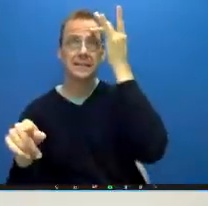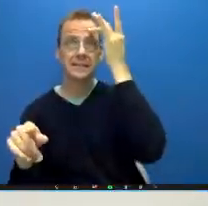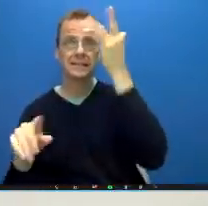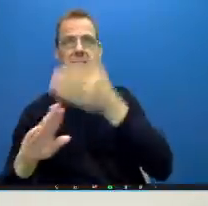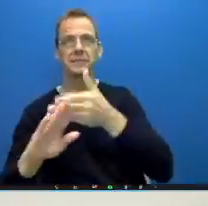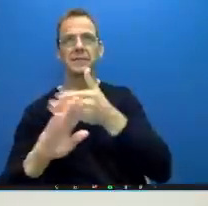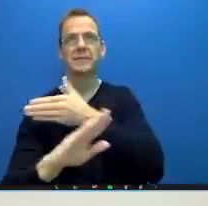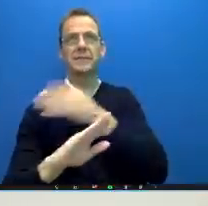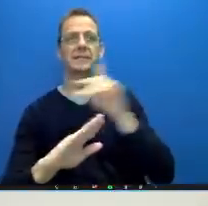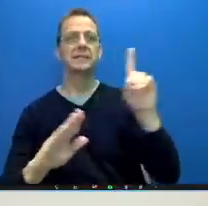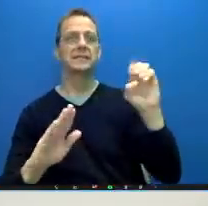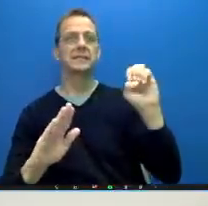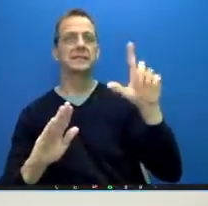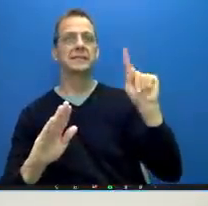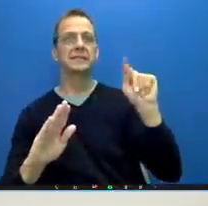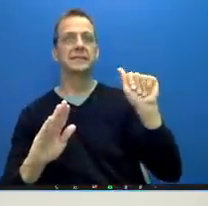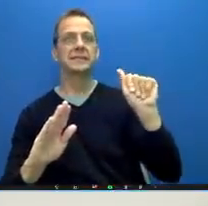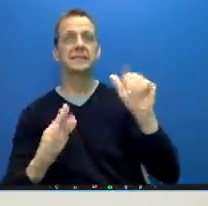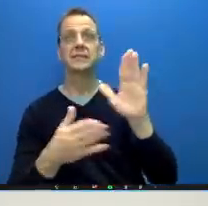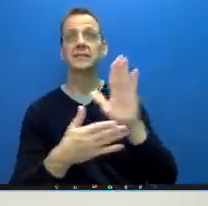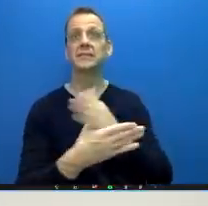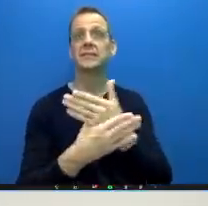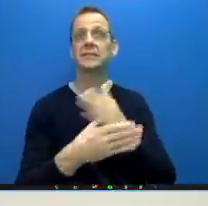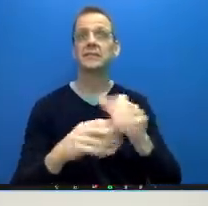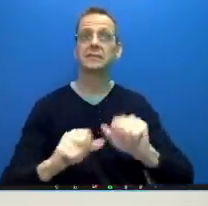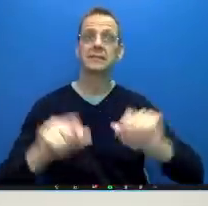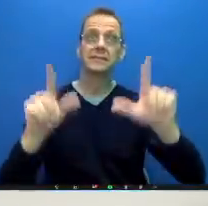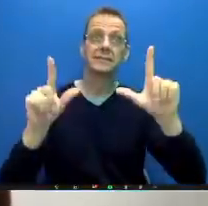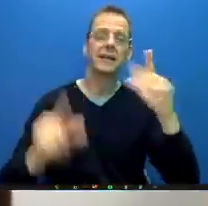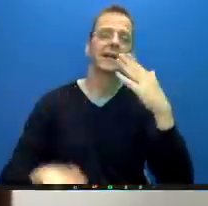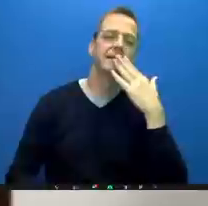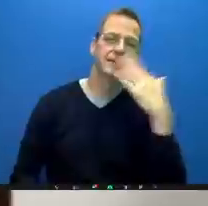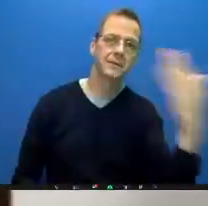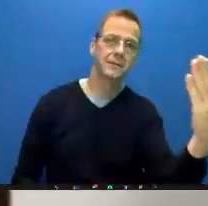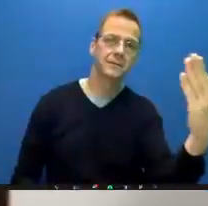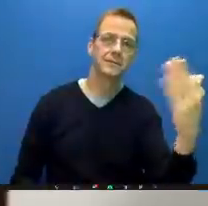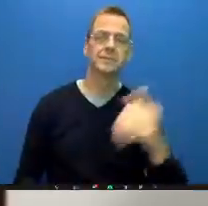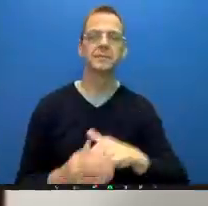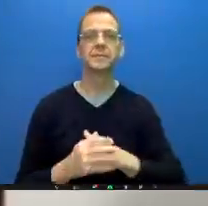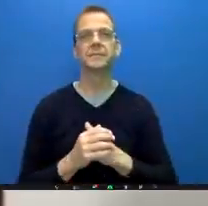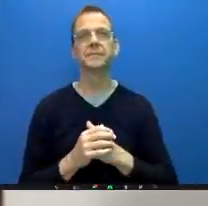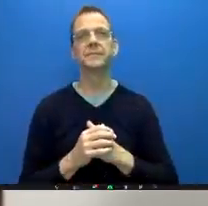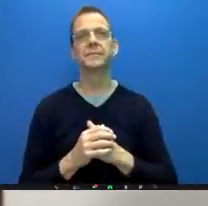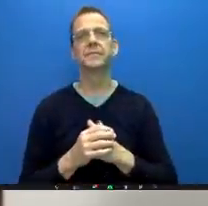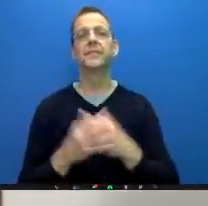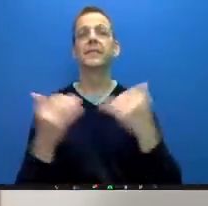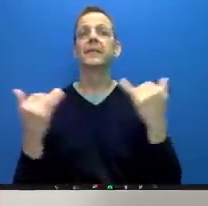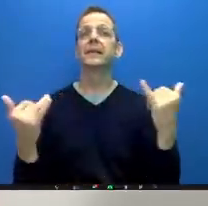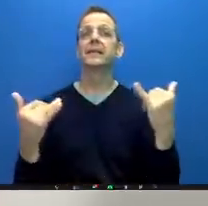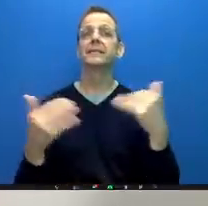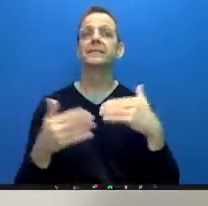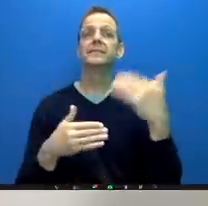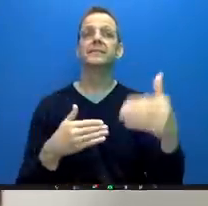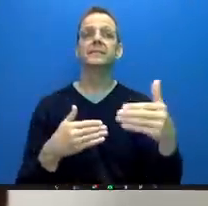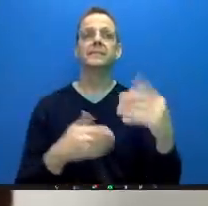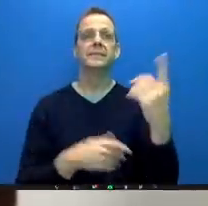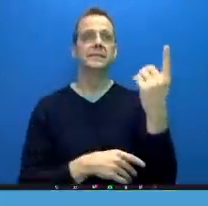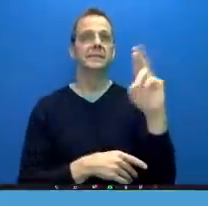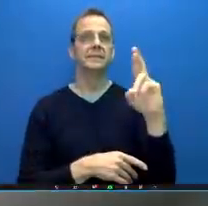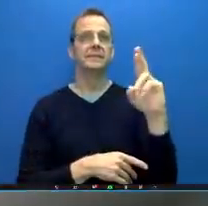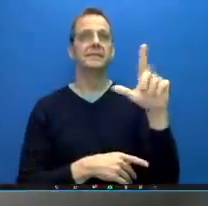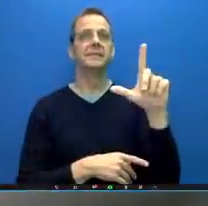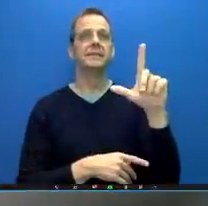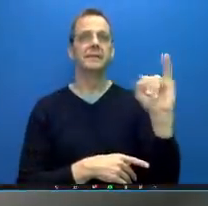that information today. So thank you very much. Now I would like to bring Dr. Wing Li from Support Our Students into